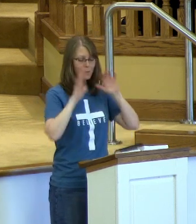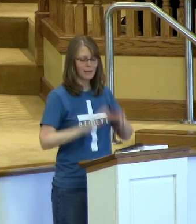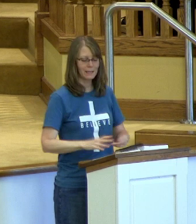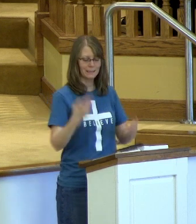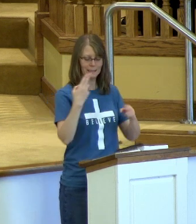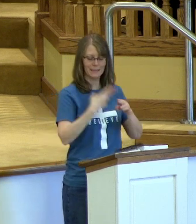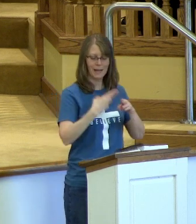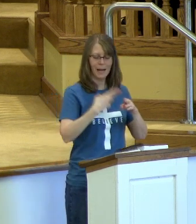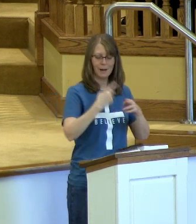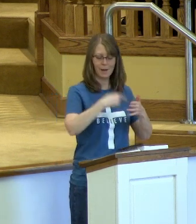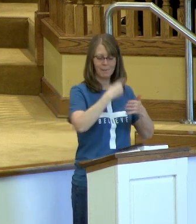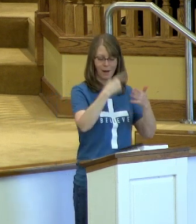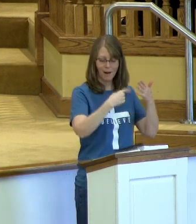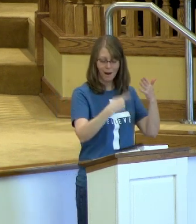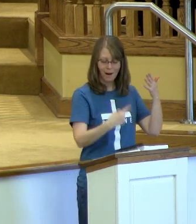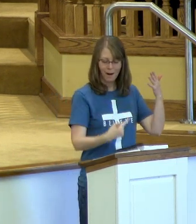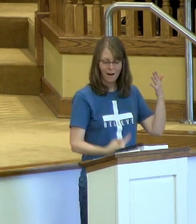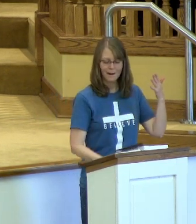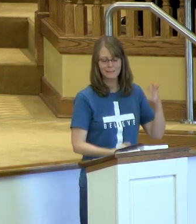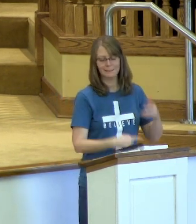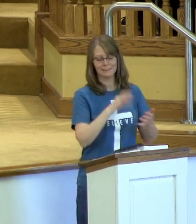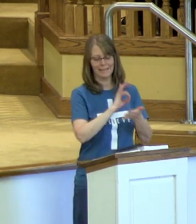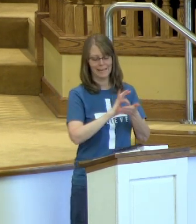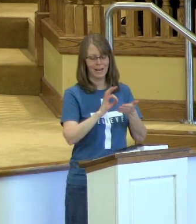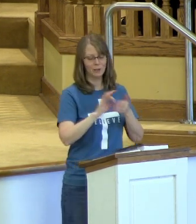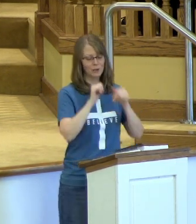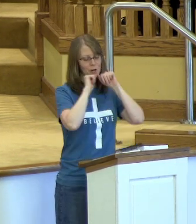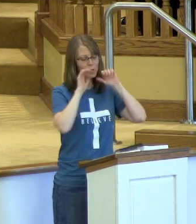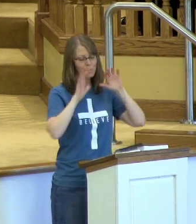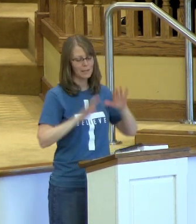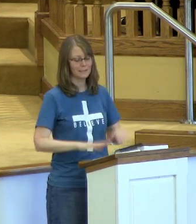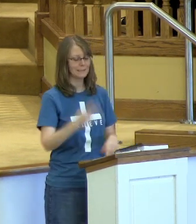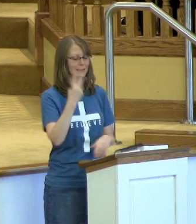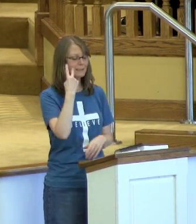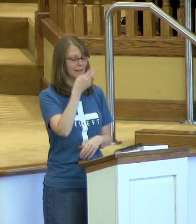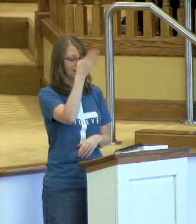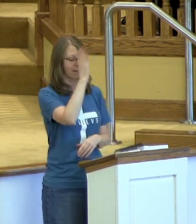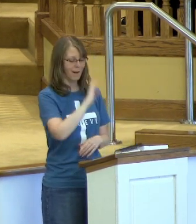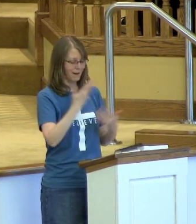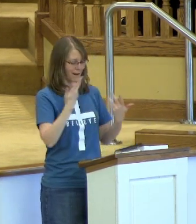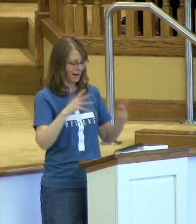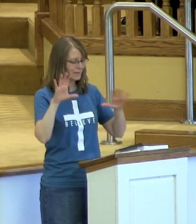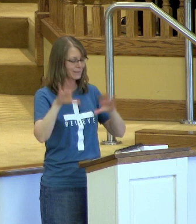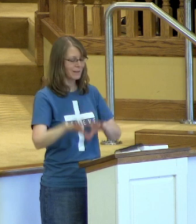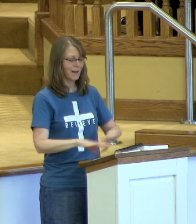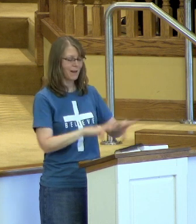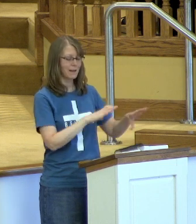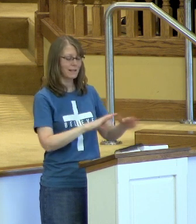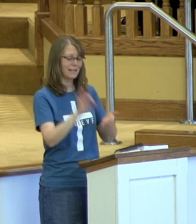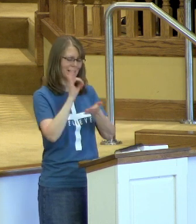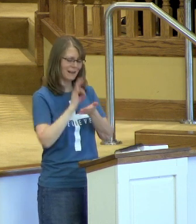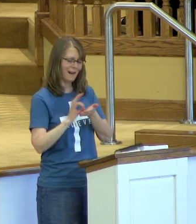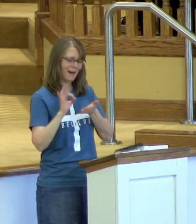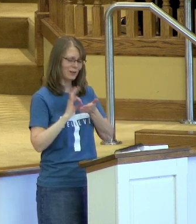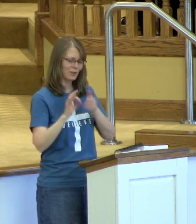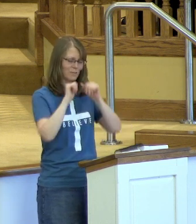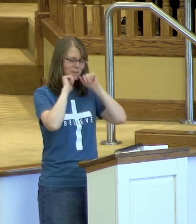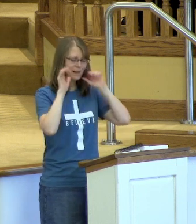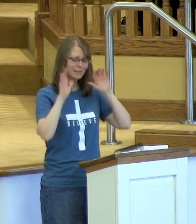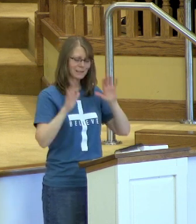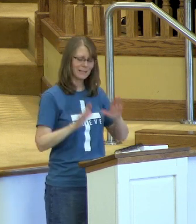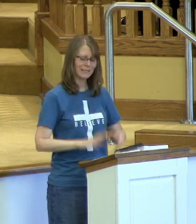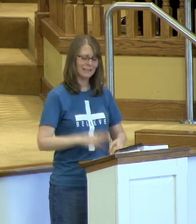name them one by one. Count your blessings, see what God has done. Count